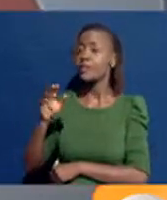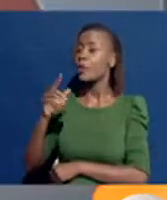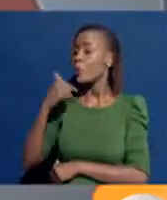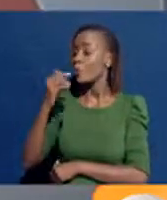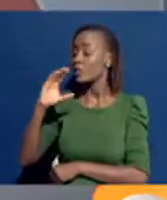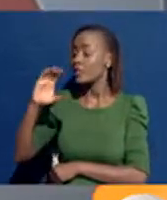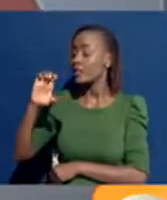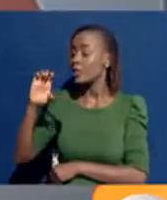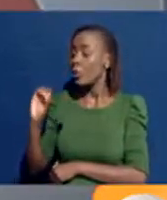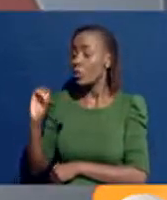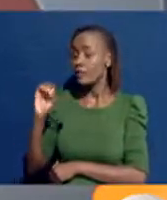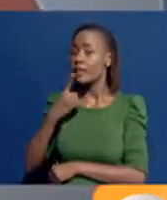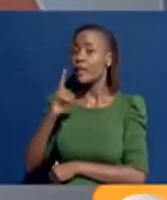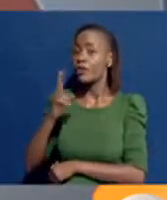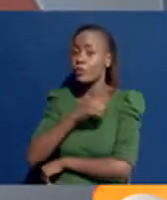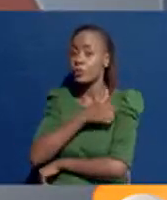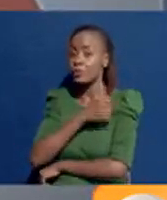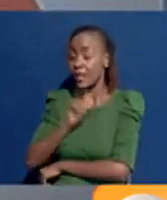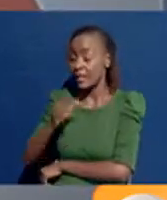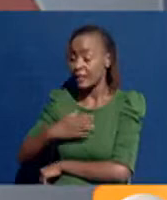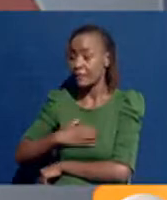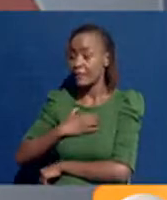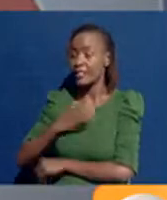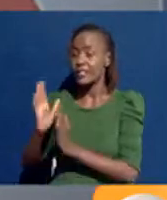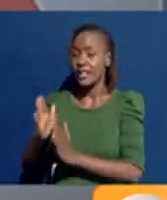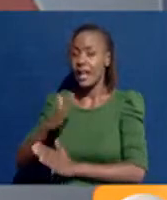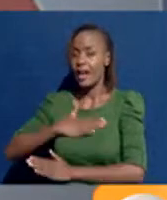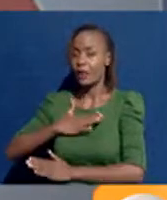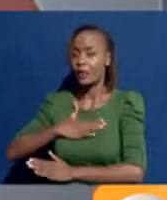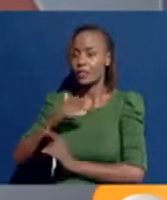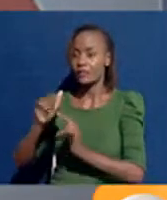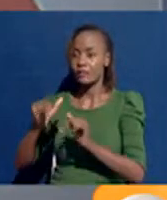who's been our guest this week on Power